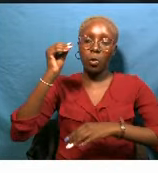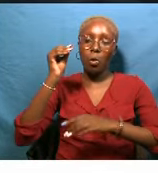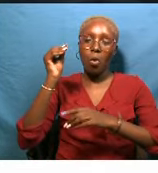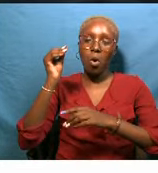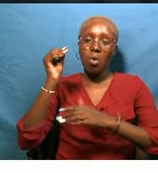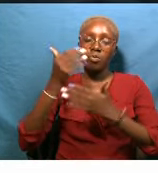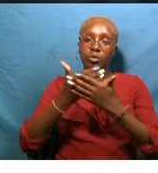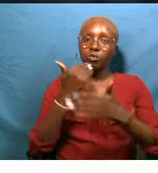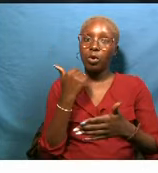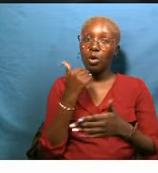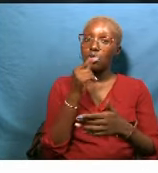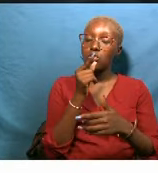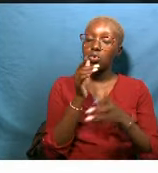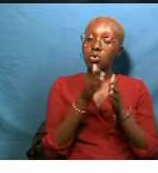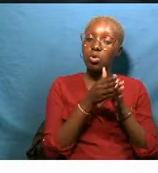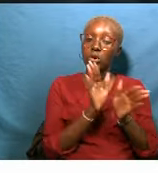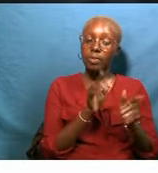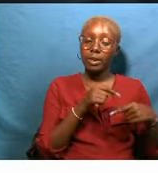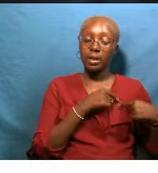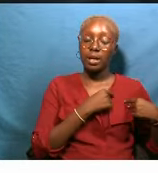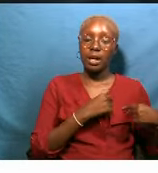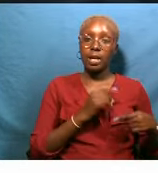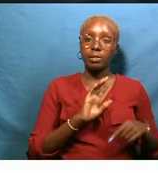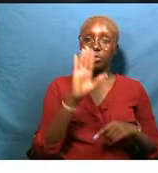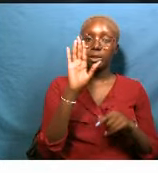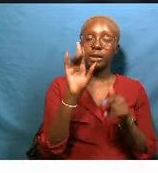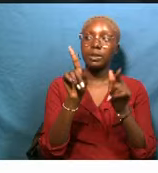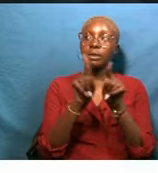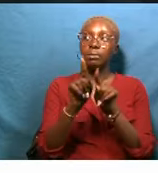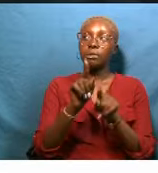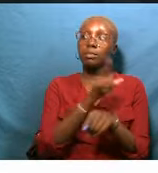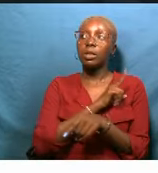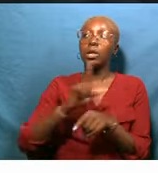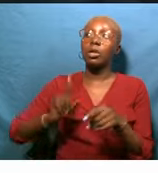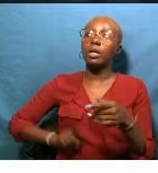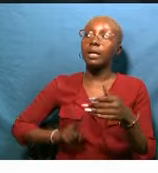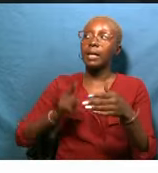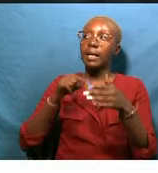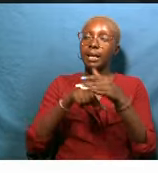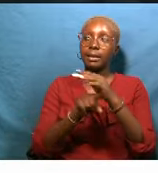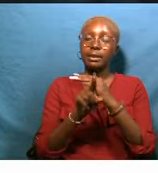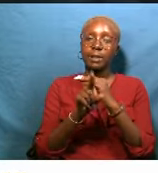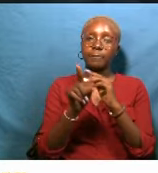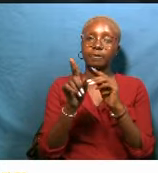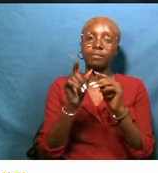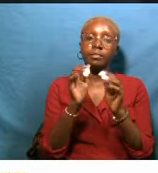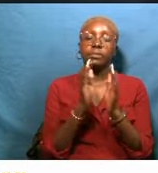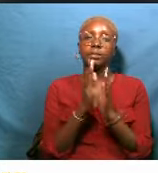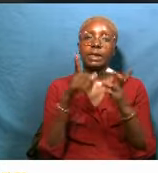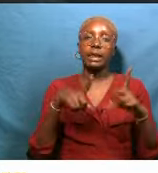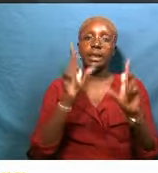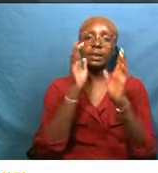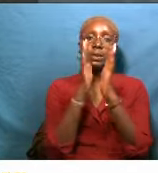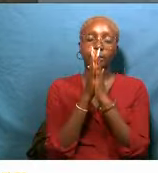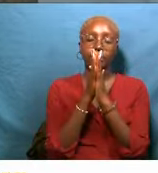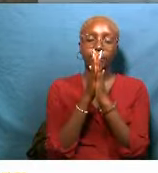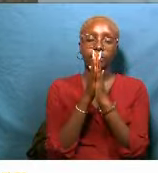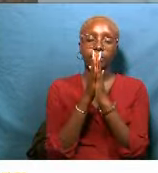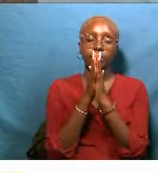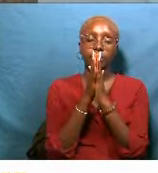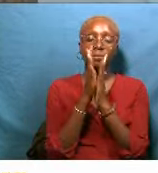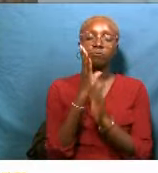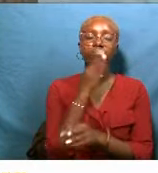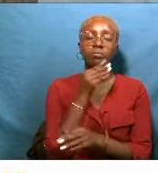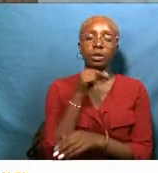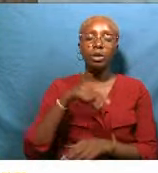door of your heart for the Lord Jesus to come in and dine with you. Let us pray. Gracious